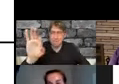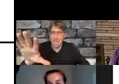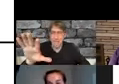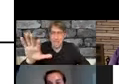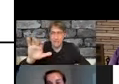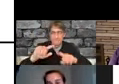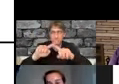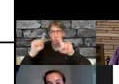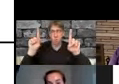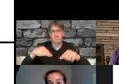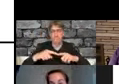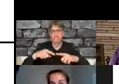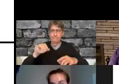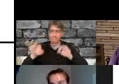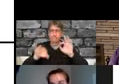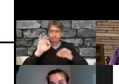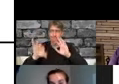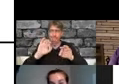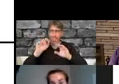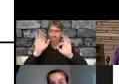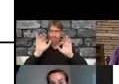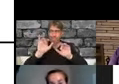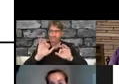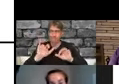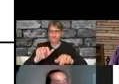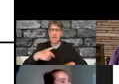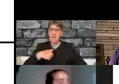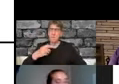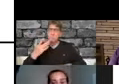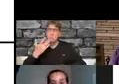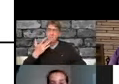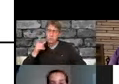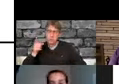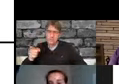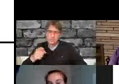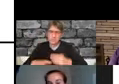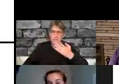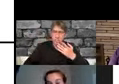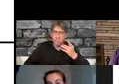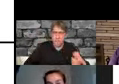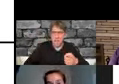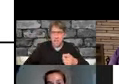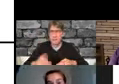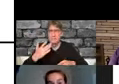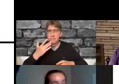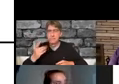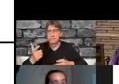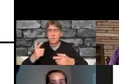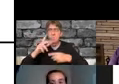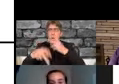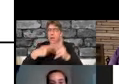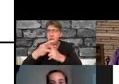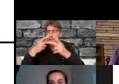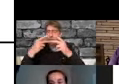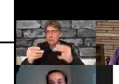system. Tell us about the types of retailers you would like to see participate. Give suggestions on how we should evaluate our plan ongoing,